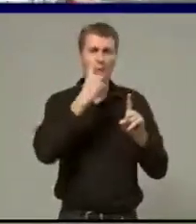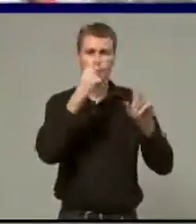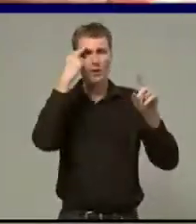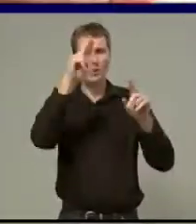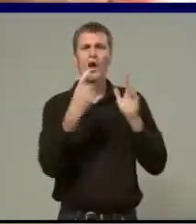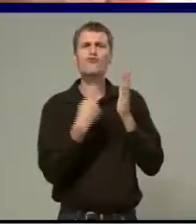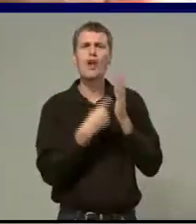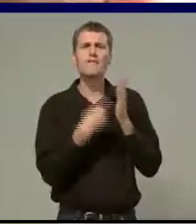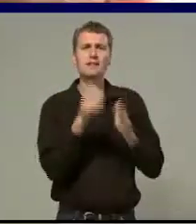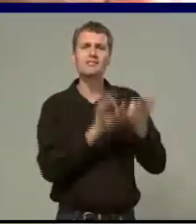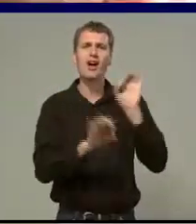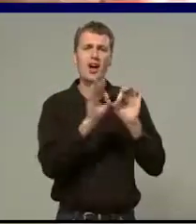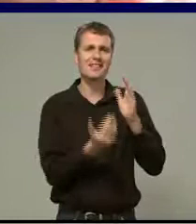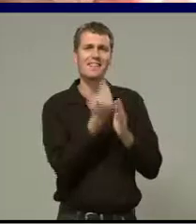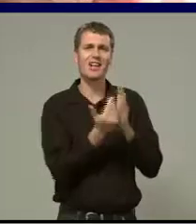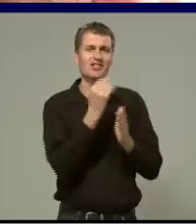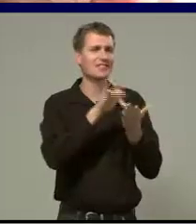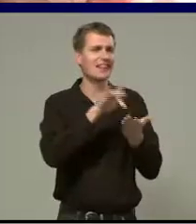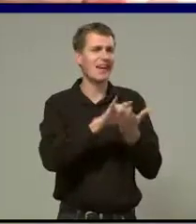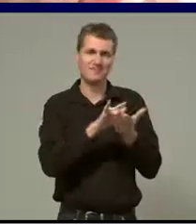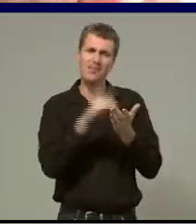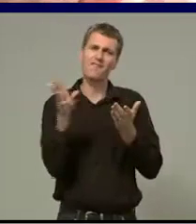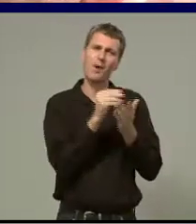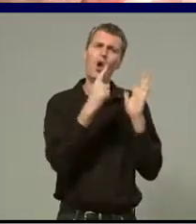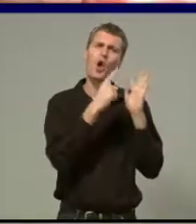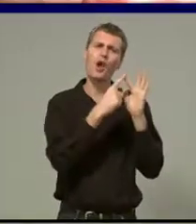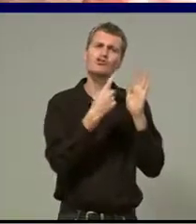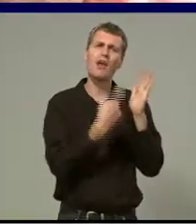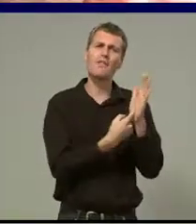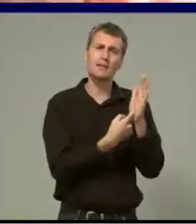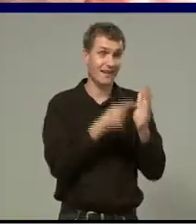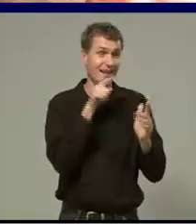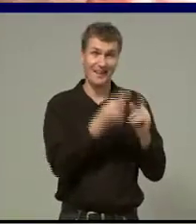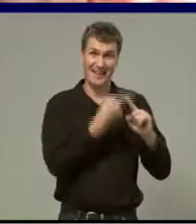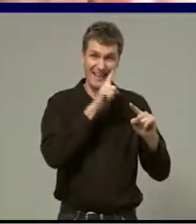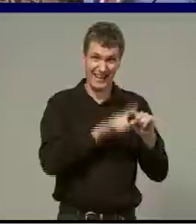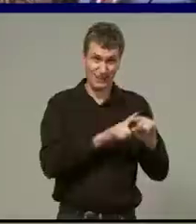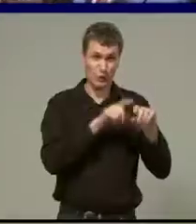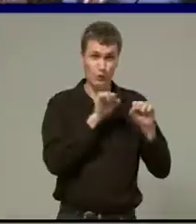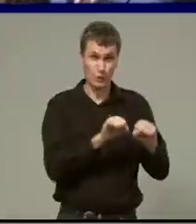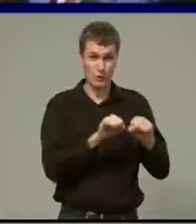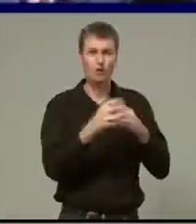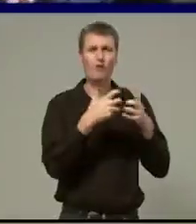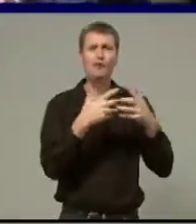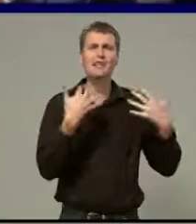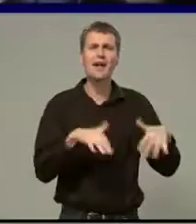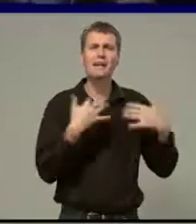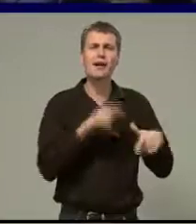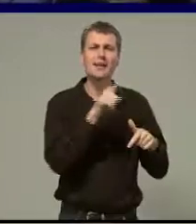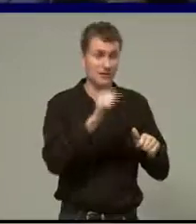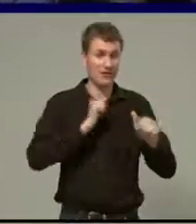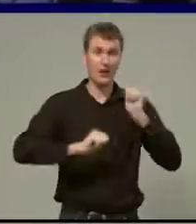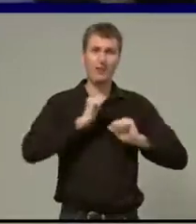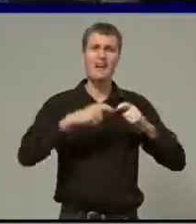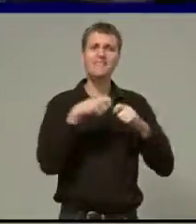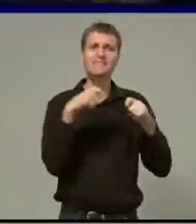and Innovation Centre, after Ernest Rutherford, a former University of Canterbury student who trained as a physicist but won